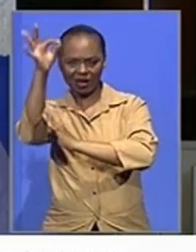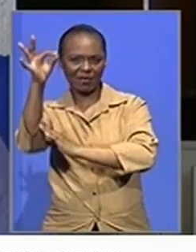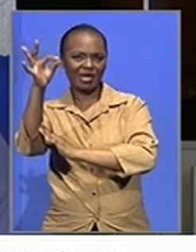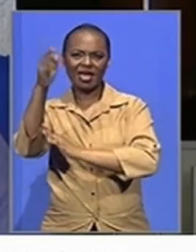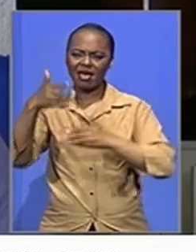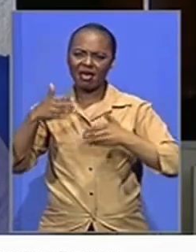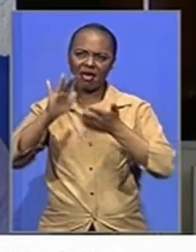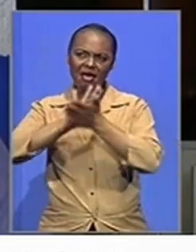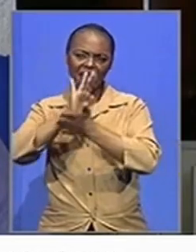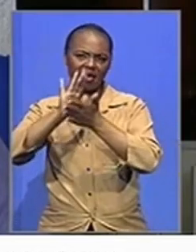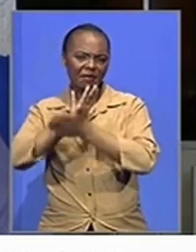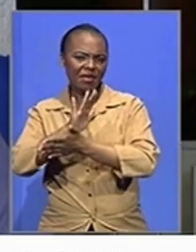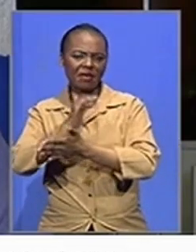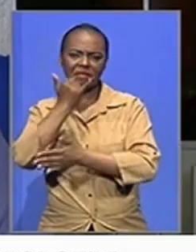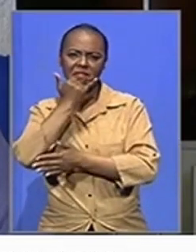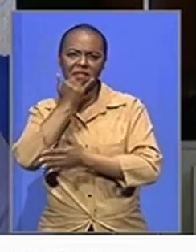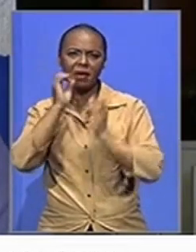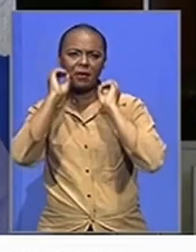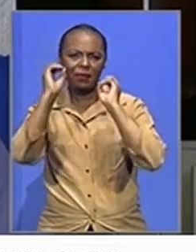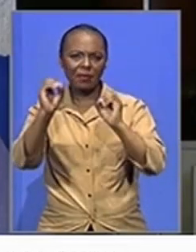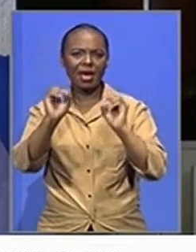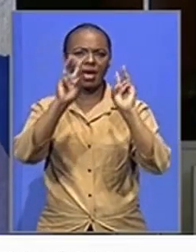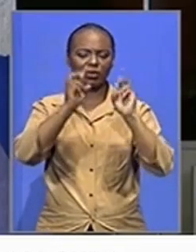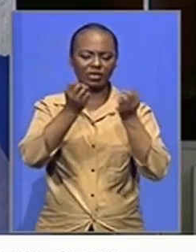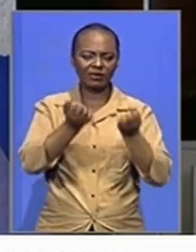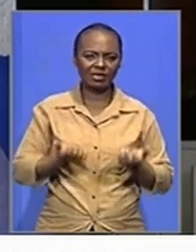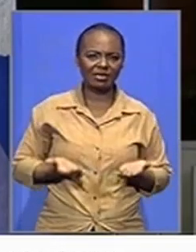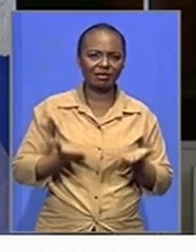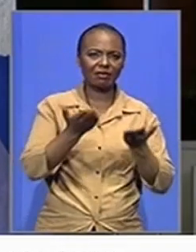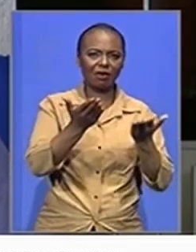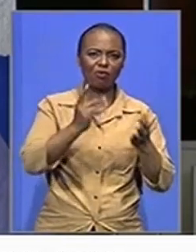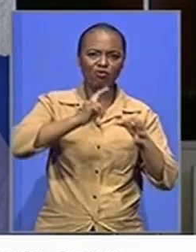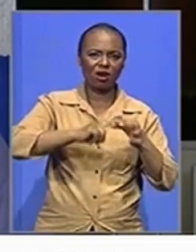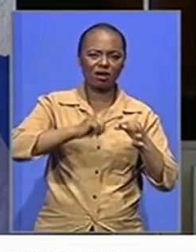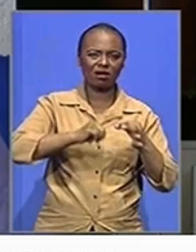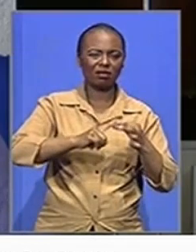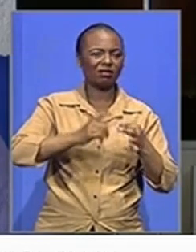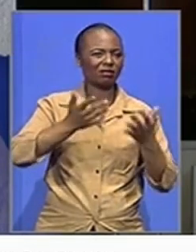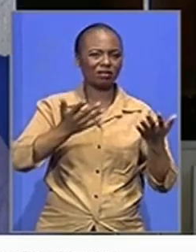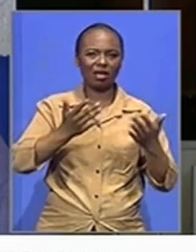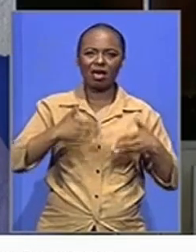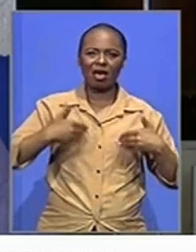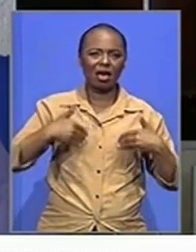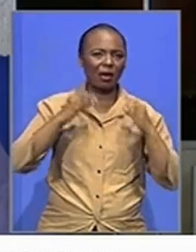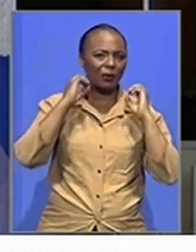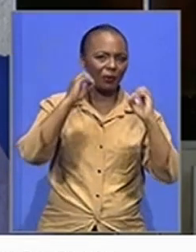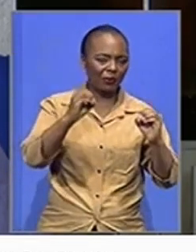ba kgotsofala ka di issues tsa service delivery, empa letlhakore le leng ke issue ya gore